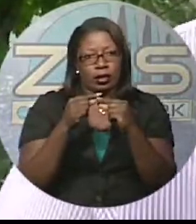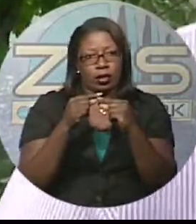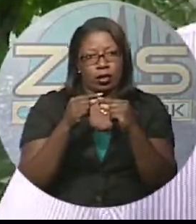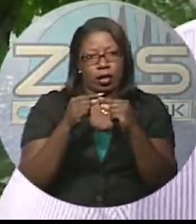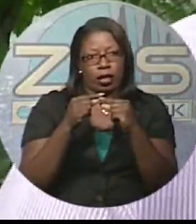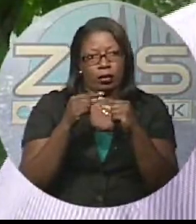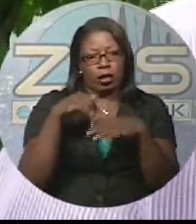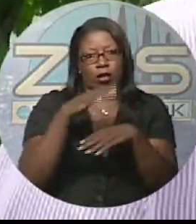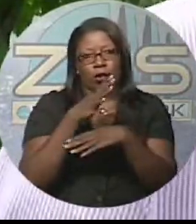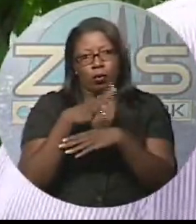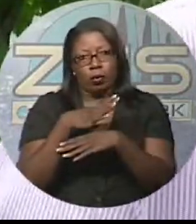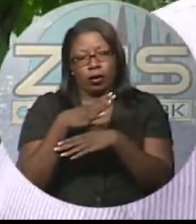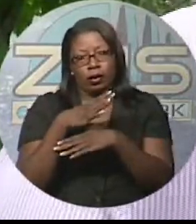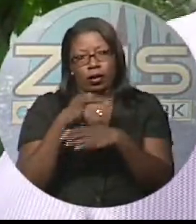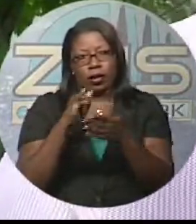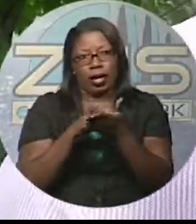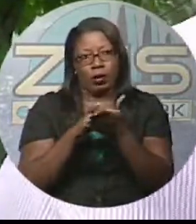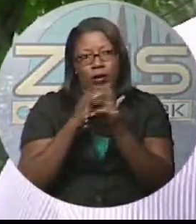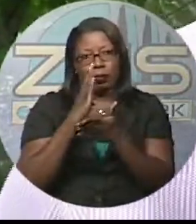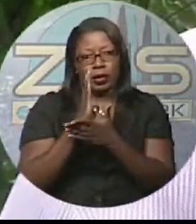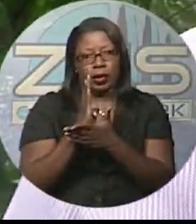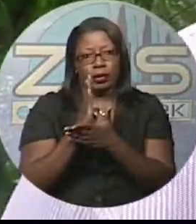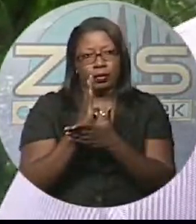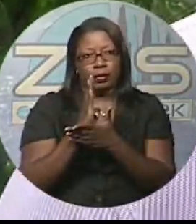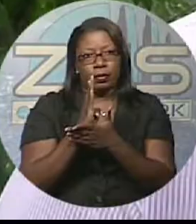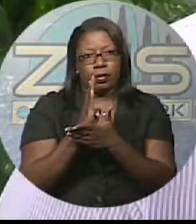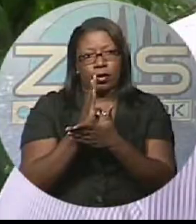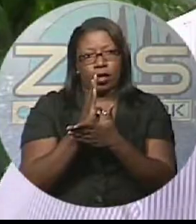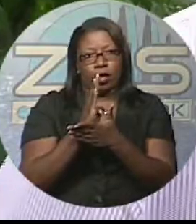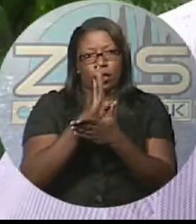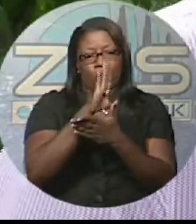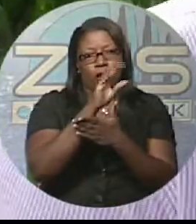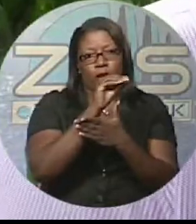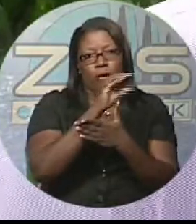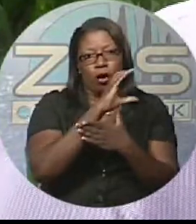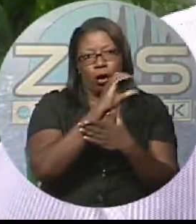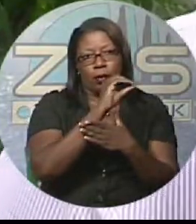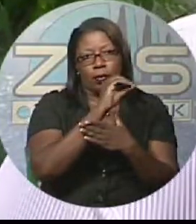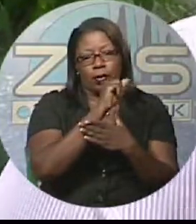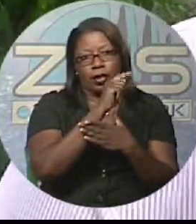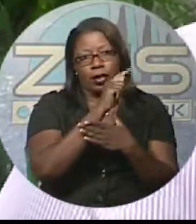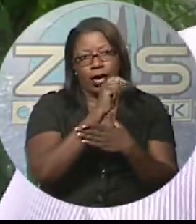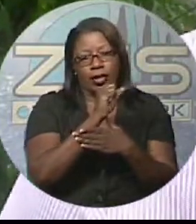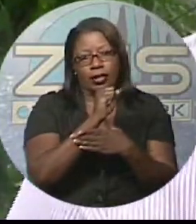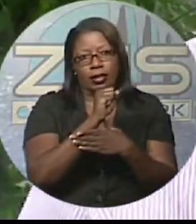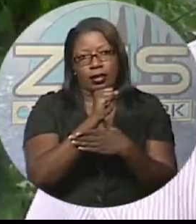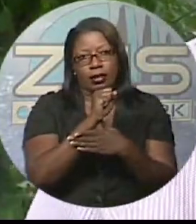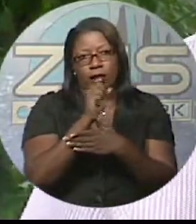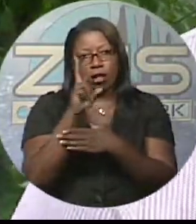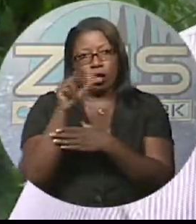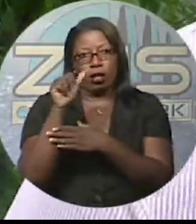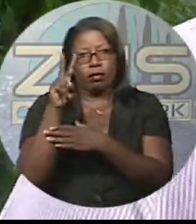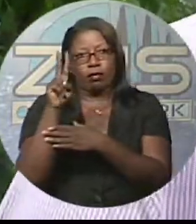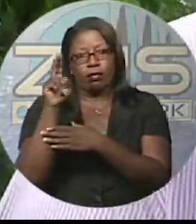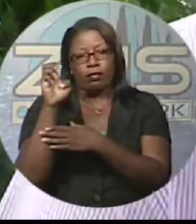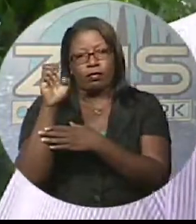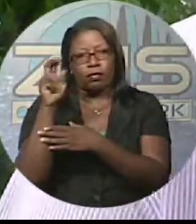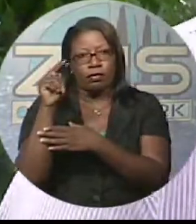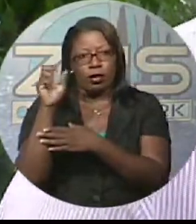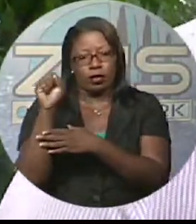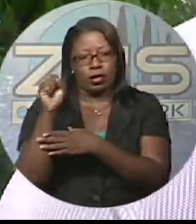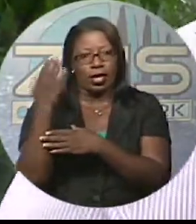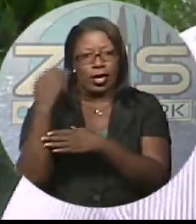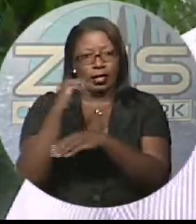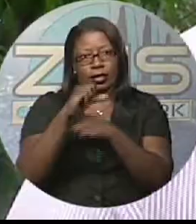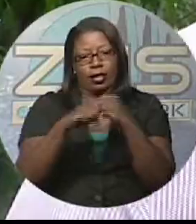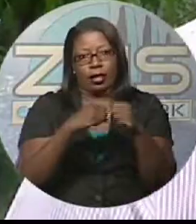I think that the game would be the Bobcats versus the Ravens. The Bobcats were in the championship last year. This is the